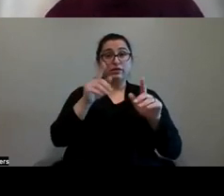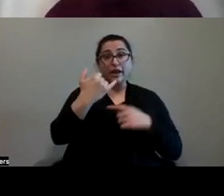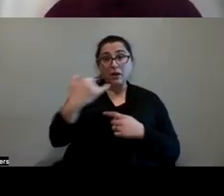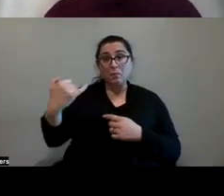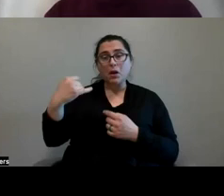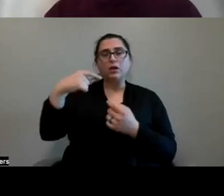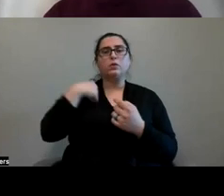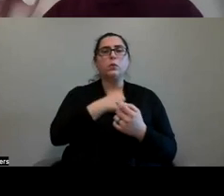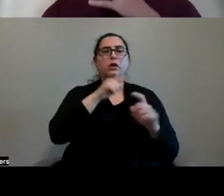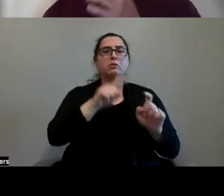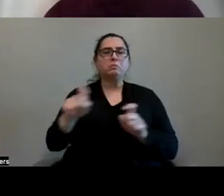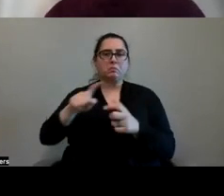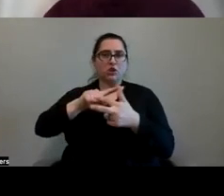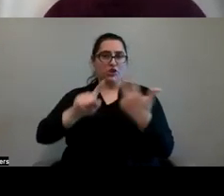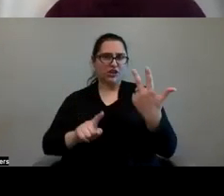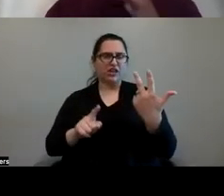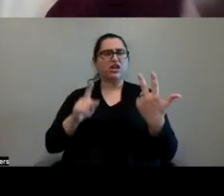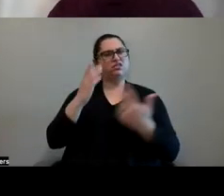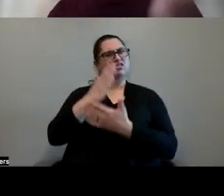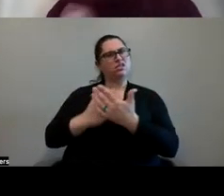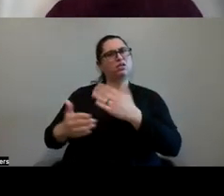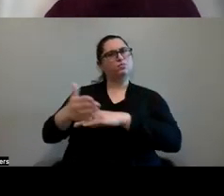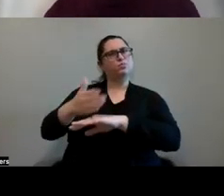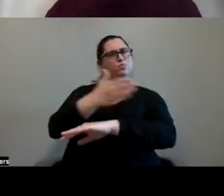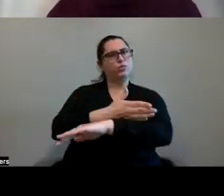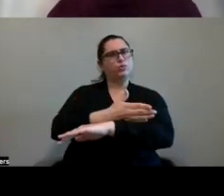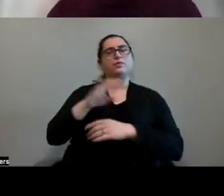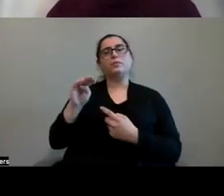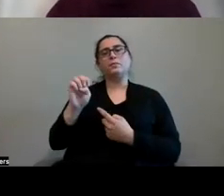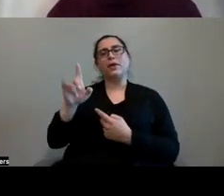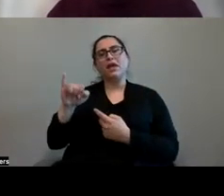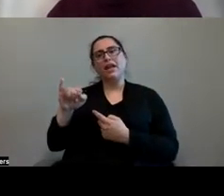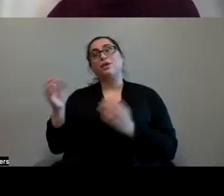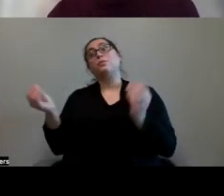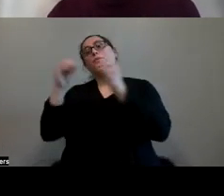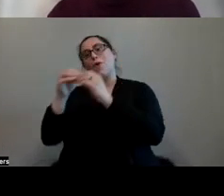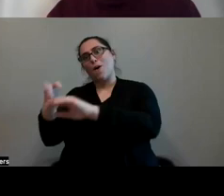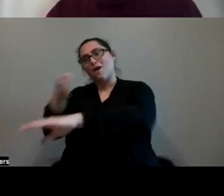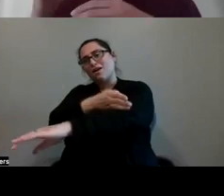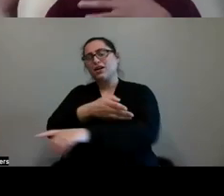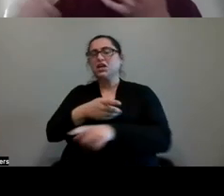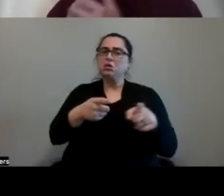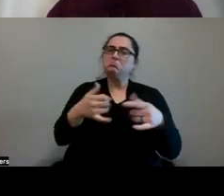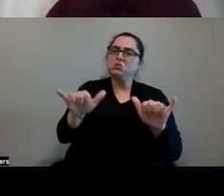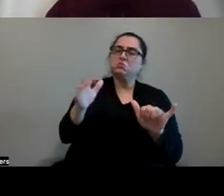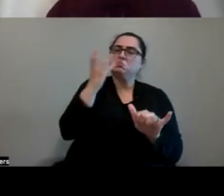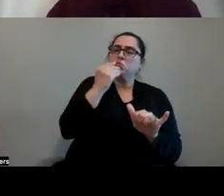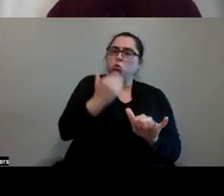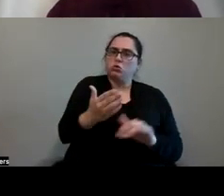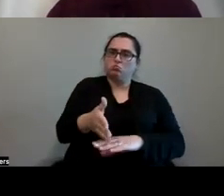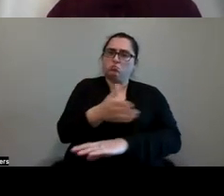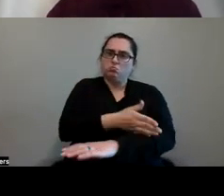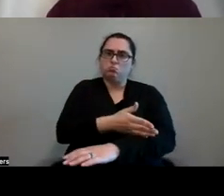METI and MAB14, but in some cases still significant and comparable to a mutation introduced